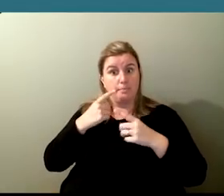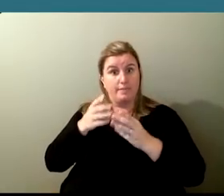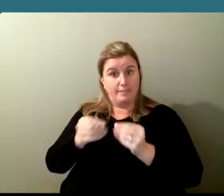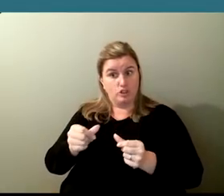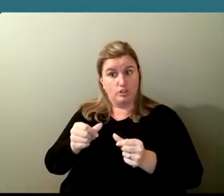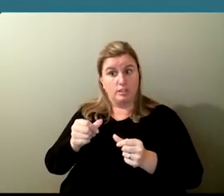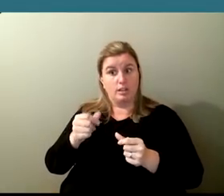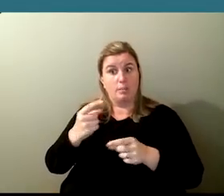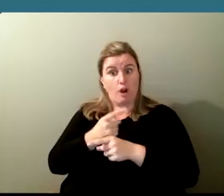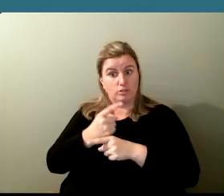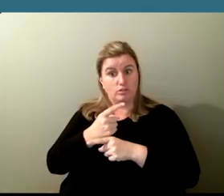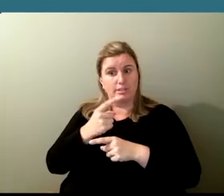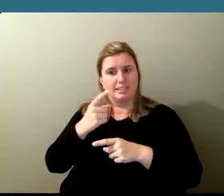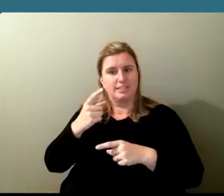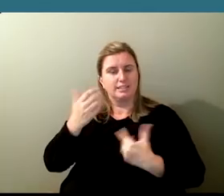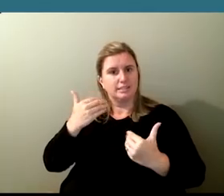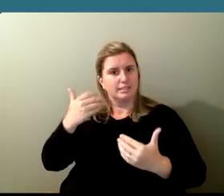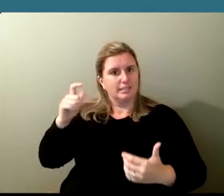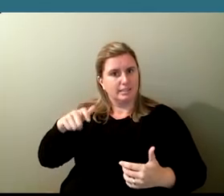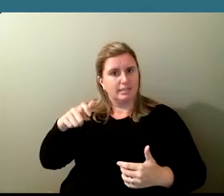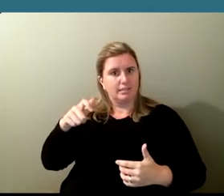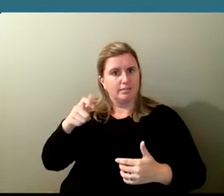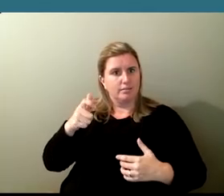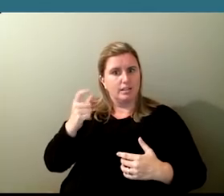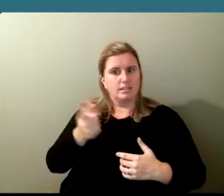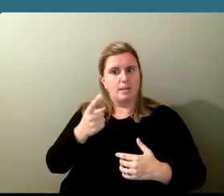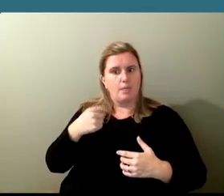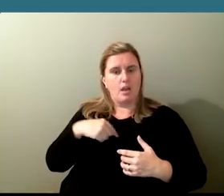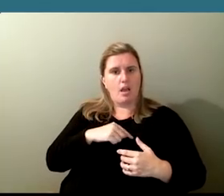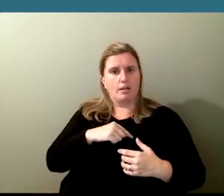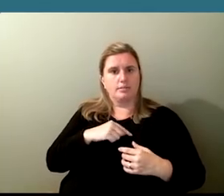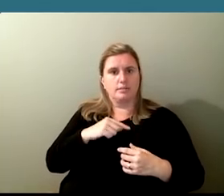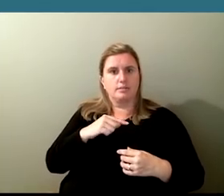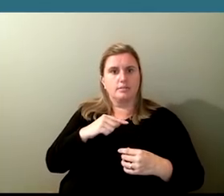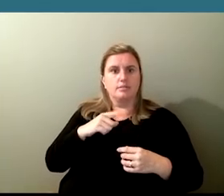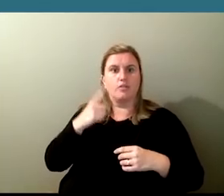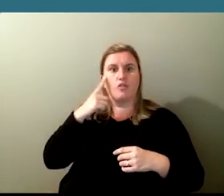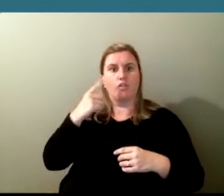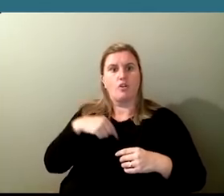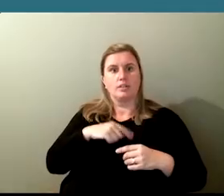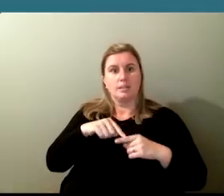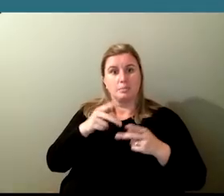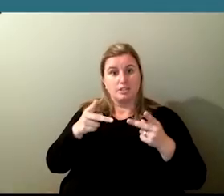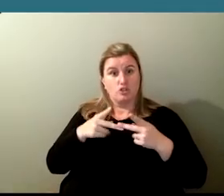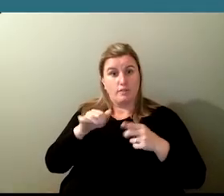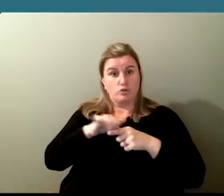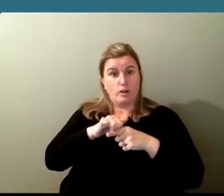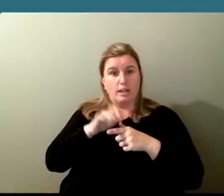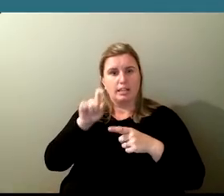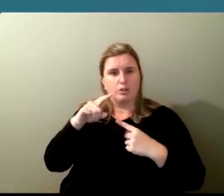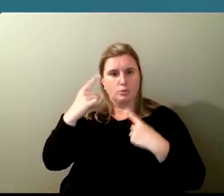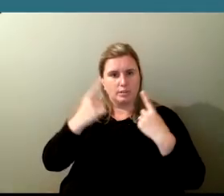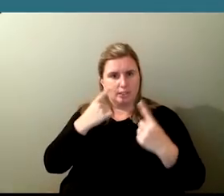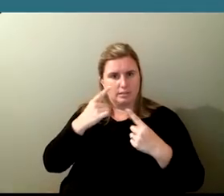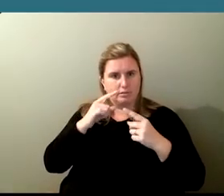it's needed. It's something that us, those of us in positions of training need to